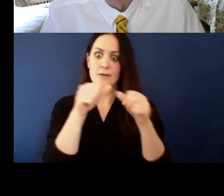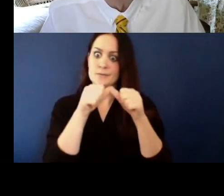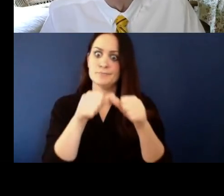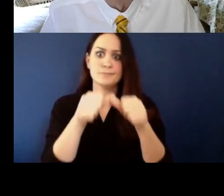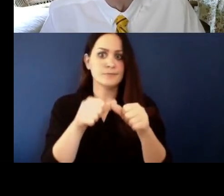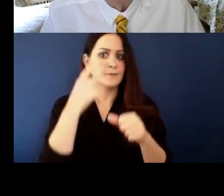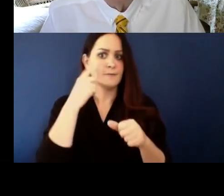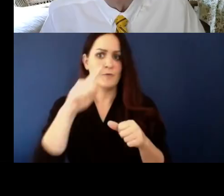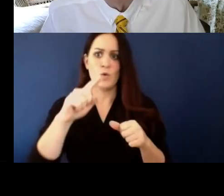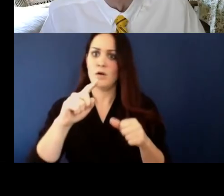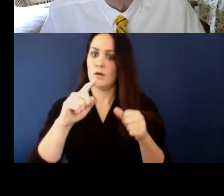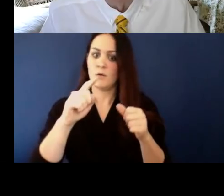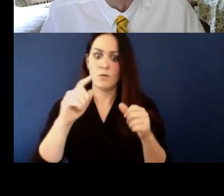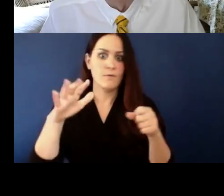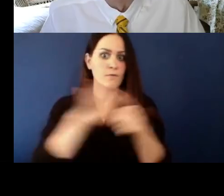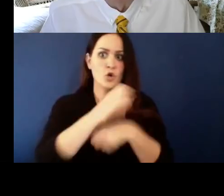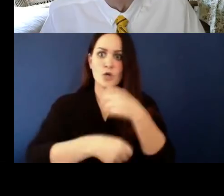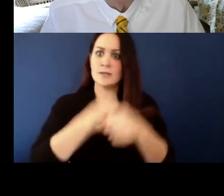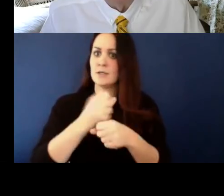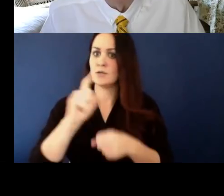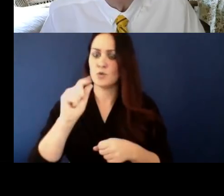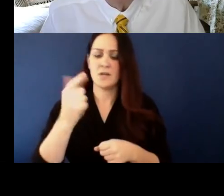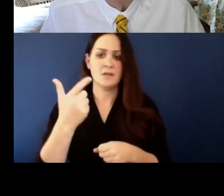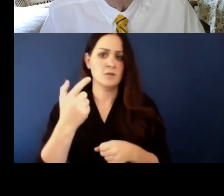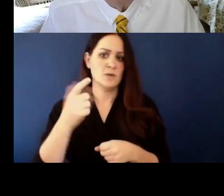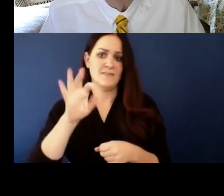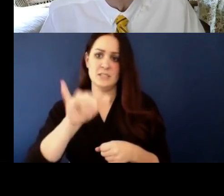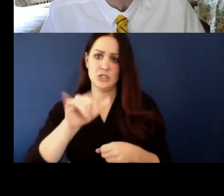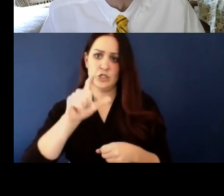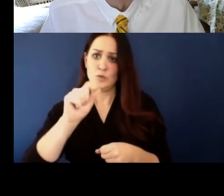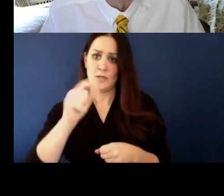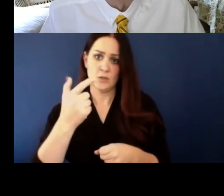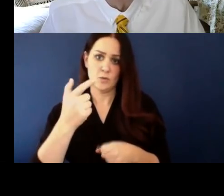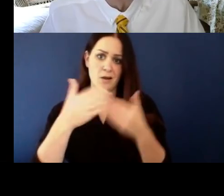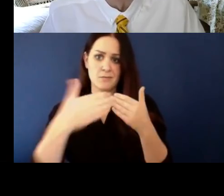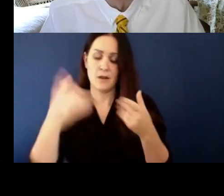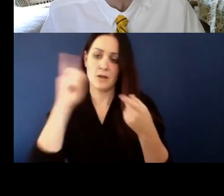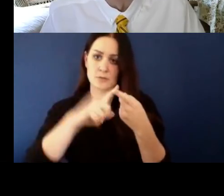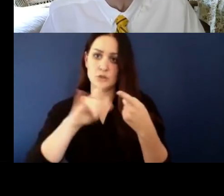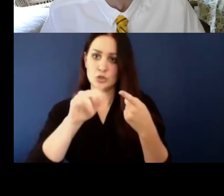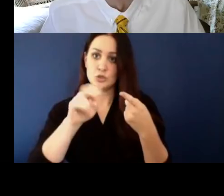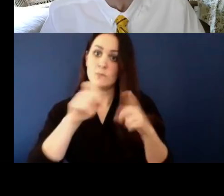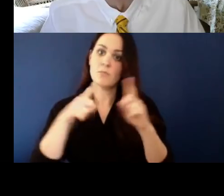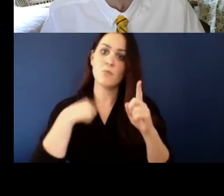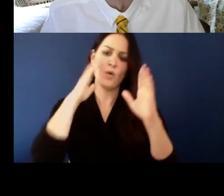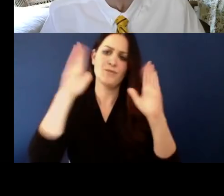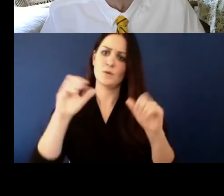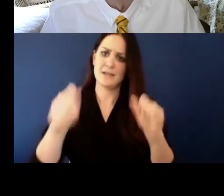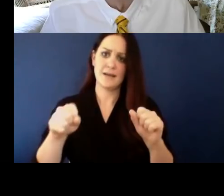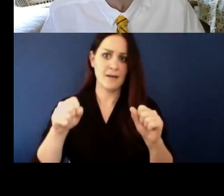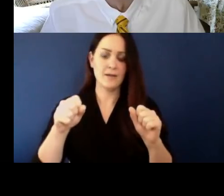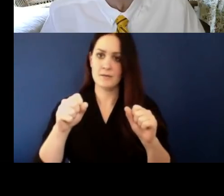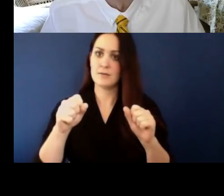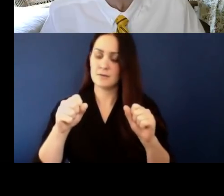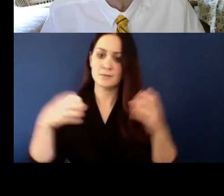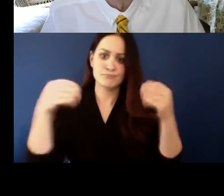year 21, which is through next June. But my hope and conviction is that we can restore it well before then. Very